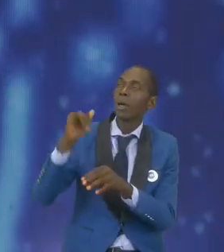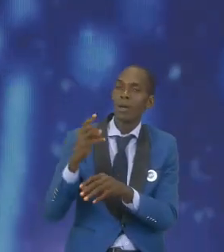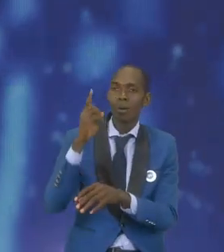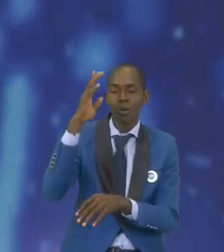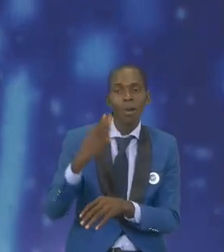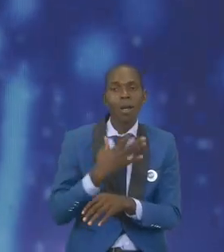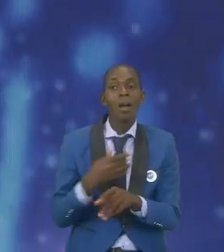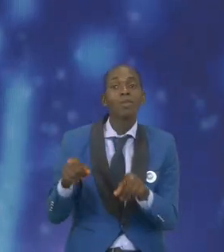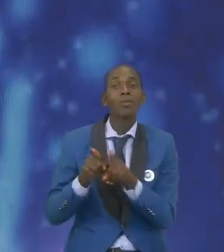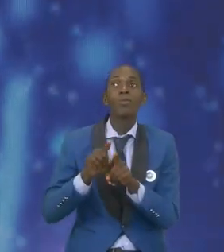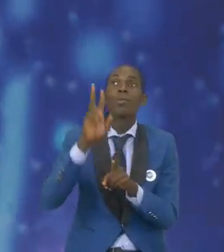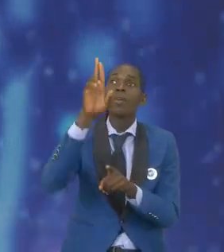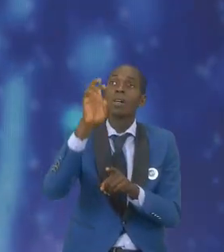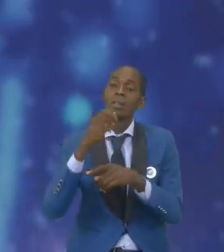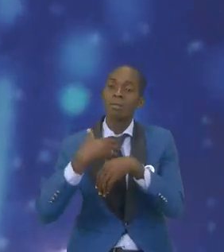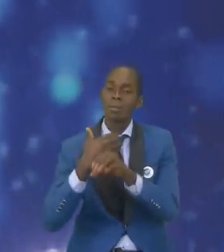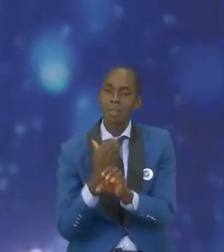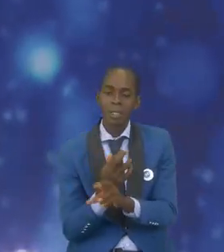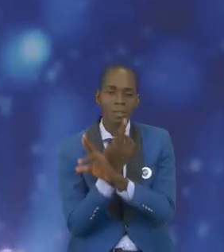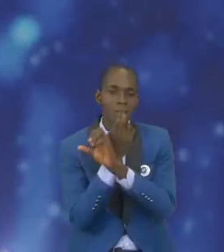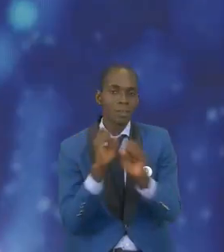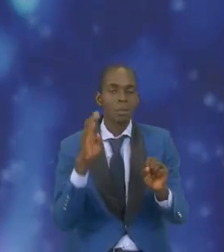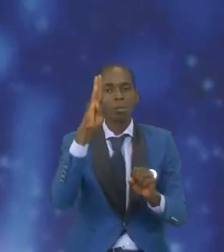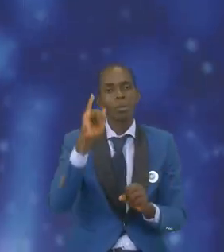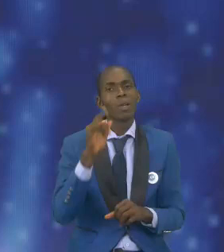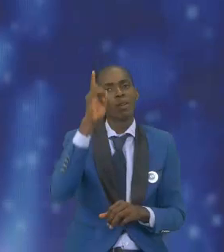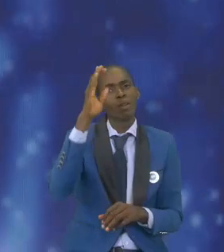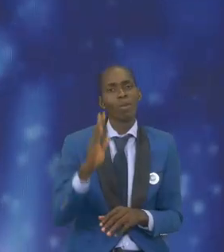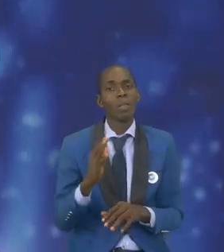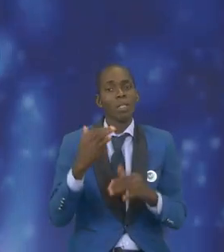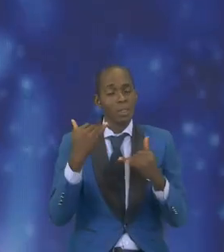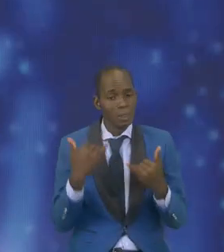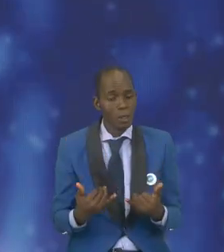recreated, redeemed by God. And now what God has